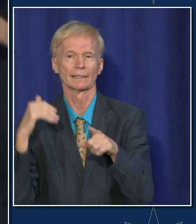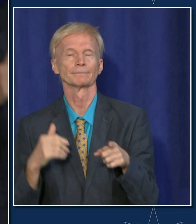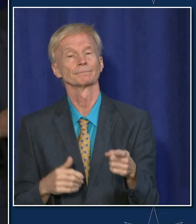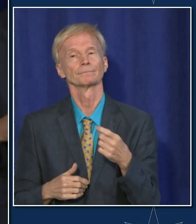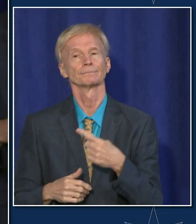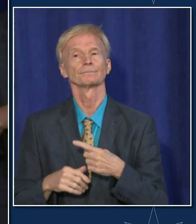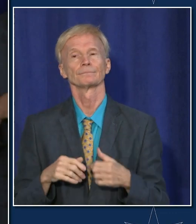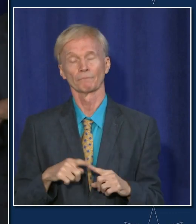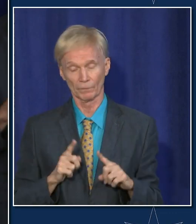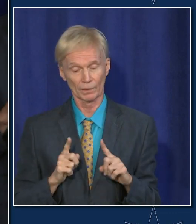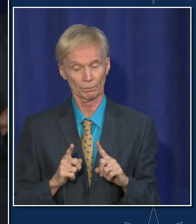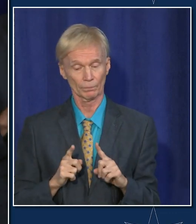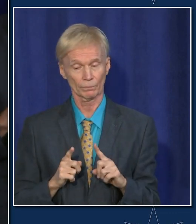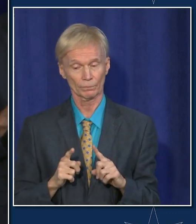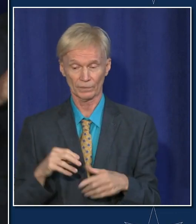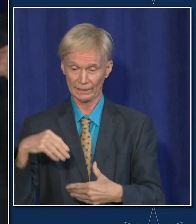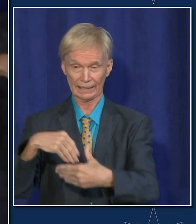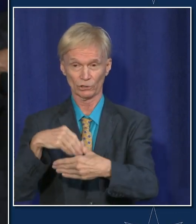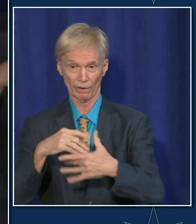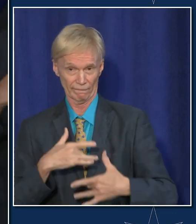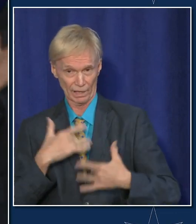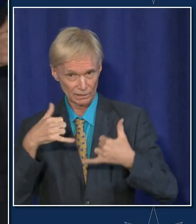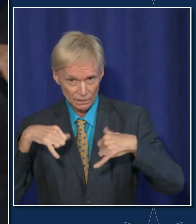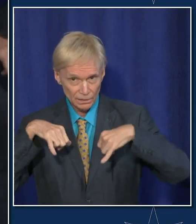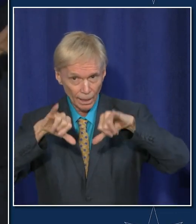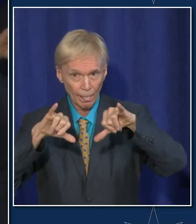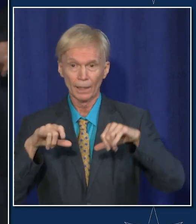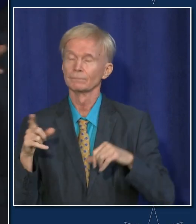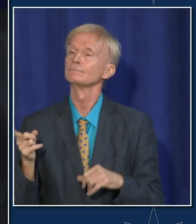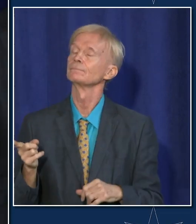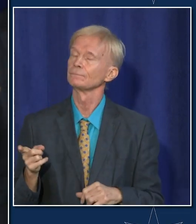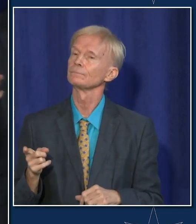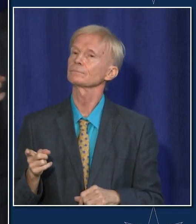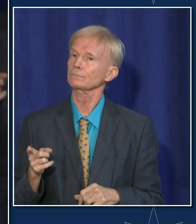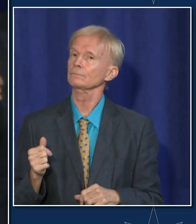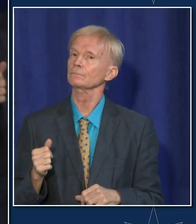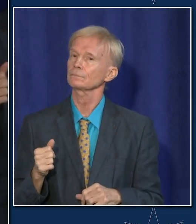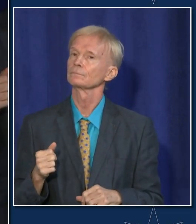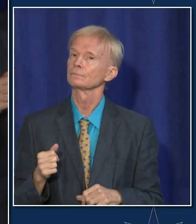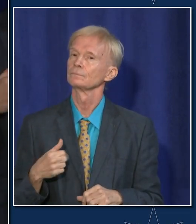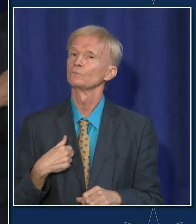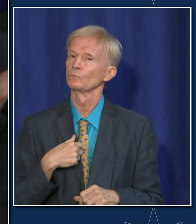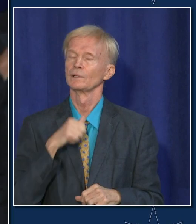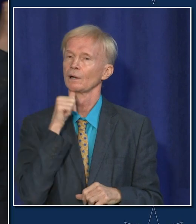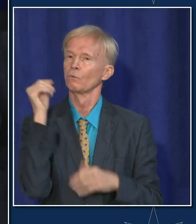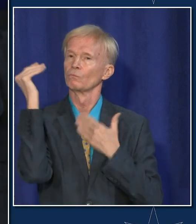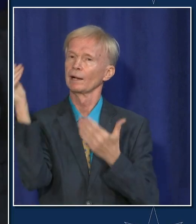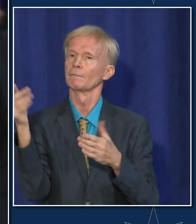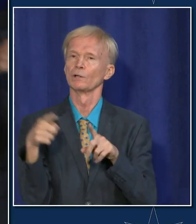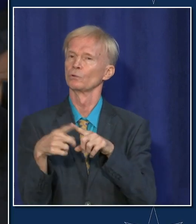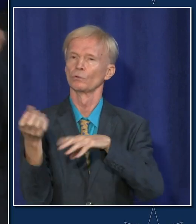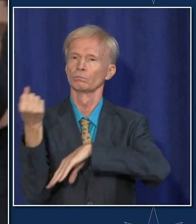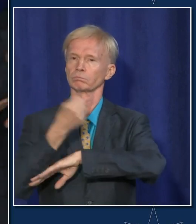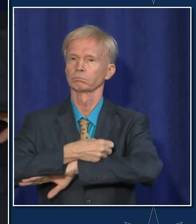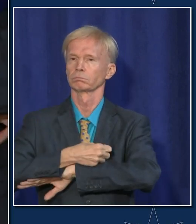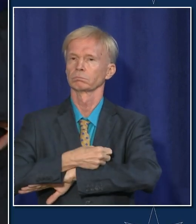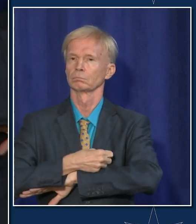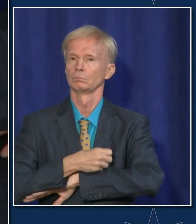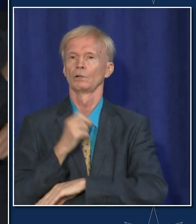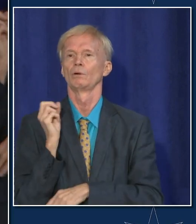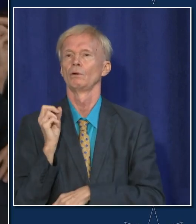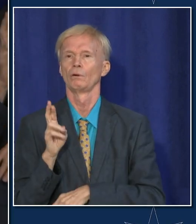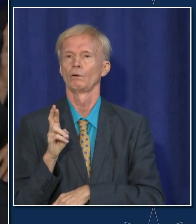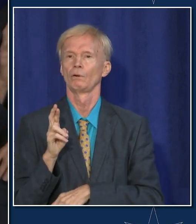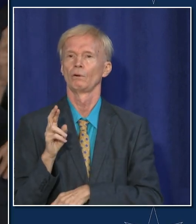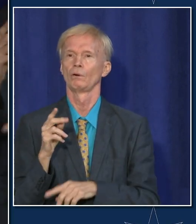any indoor events are still yes. For now, we are not recommending closing or not holding any events